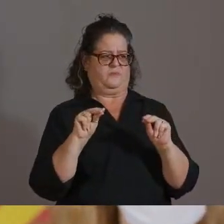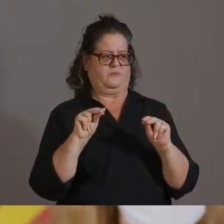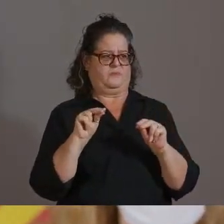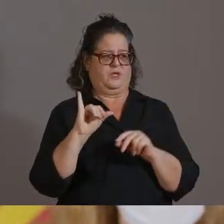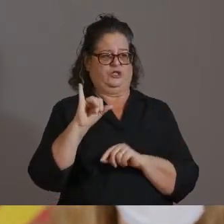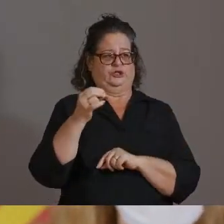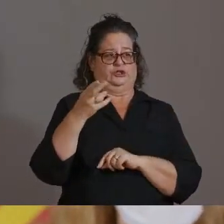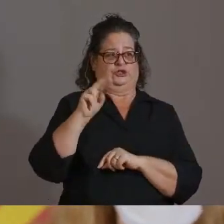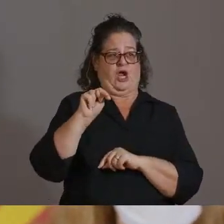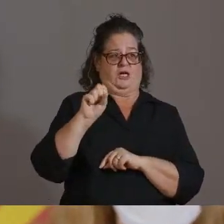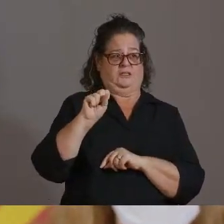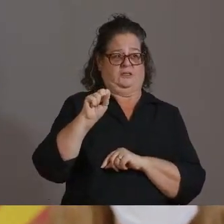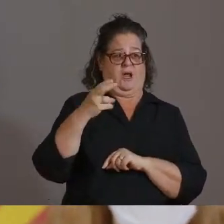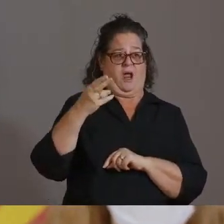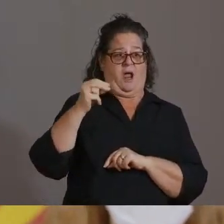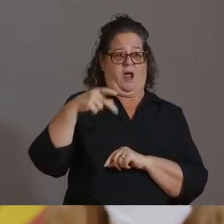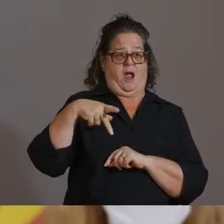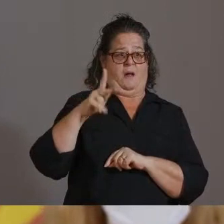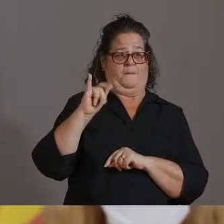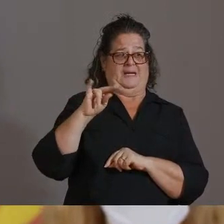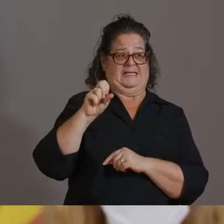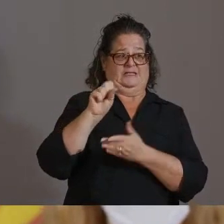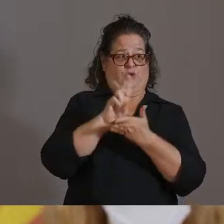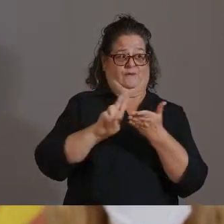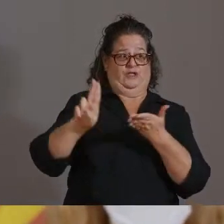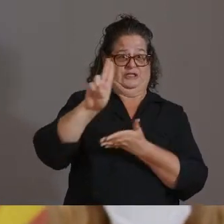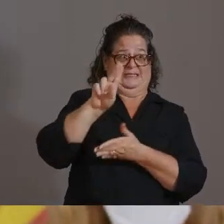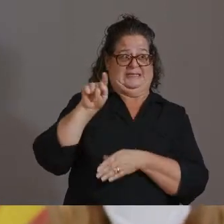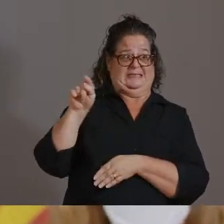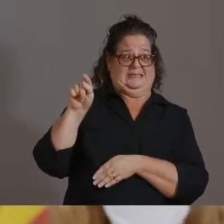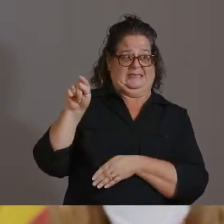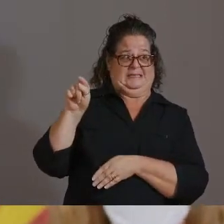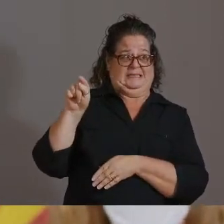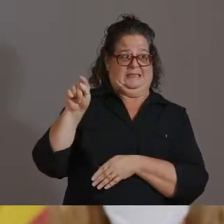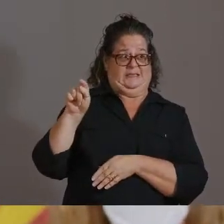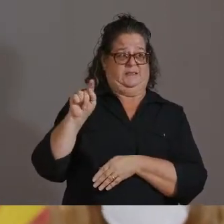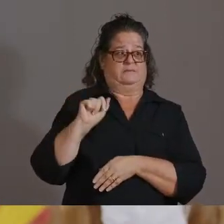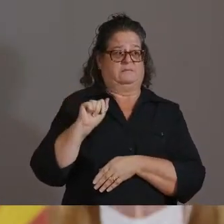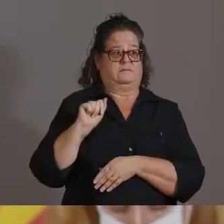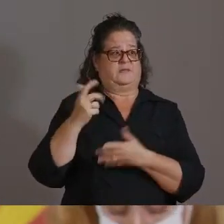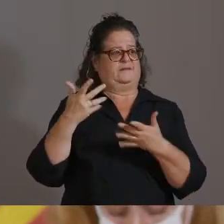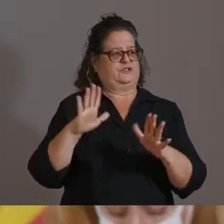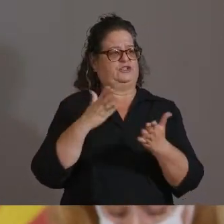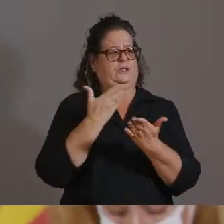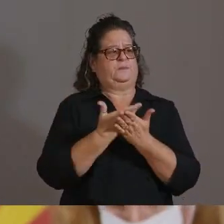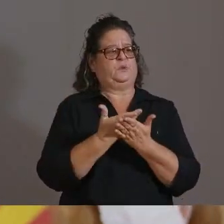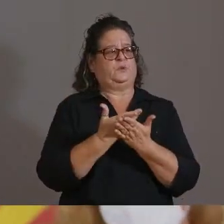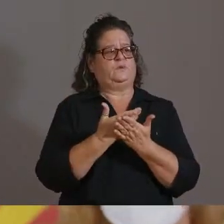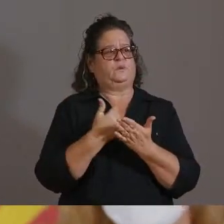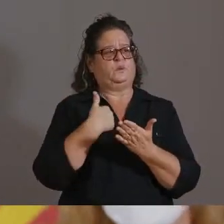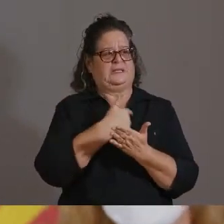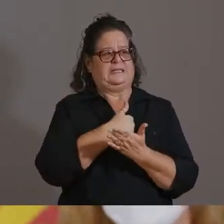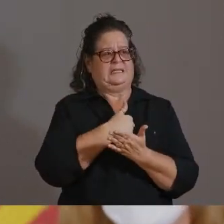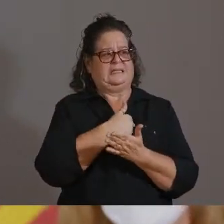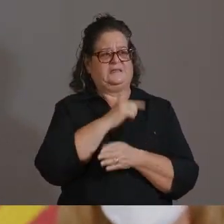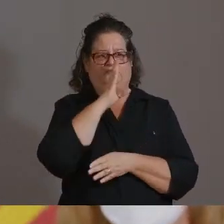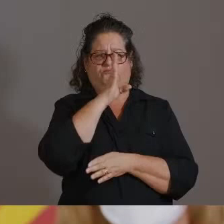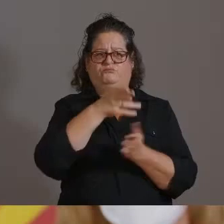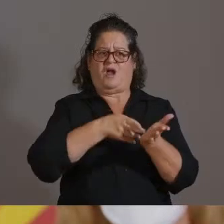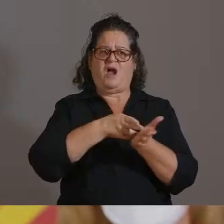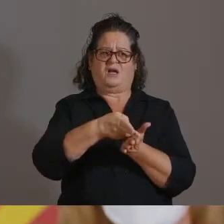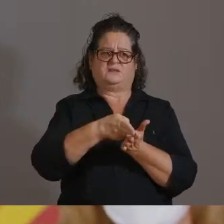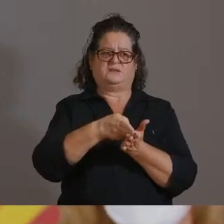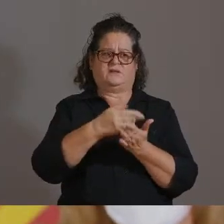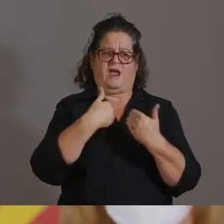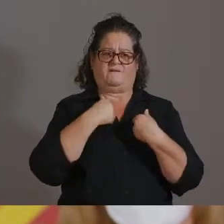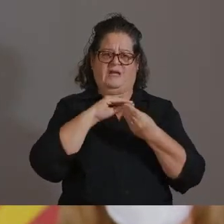there. I'd ask anybody that wants to know more to go to azhealth.gov and look at the data dashboard, which has all the